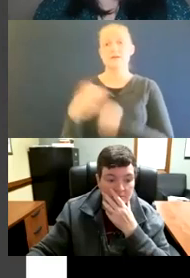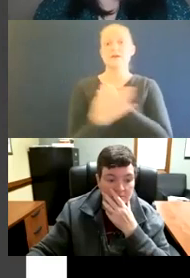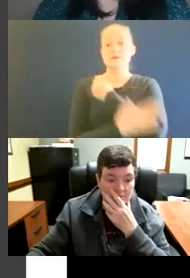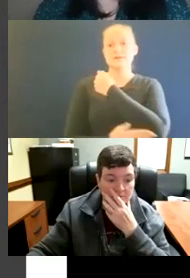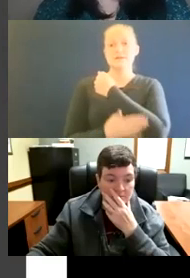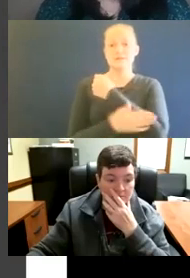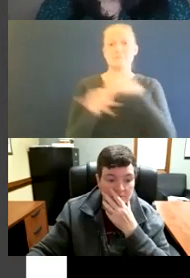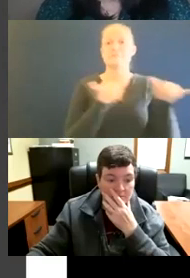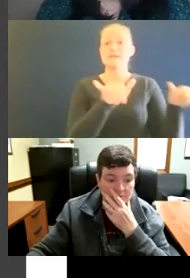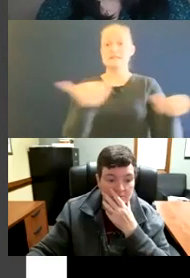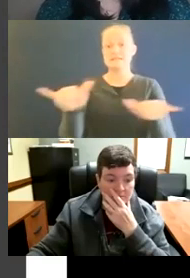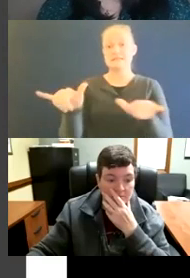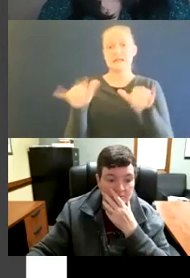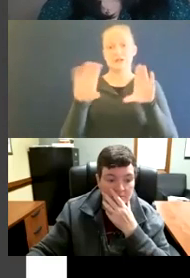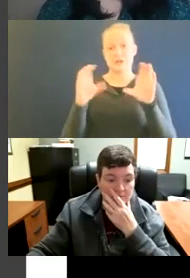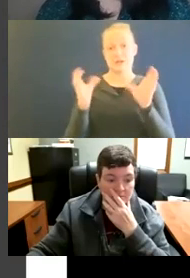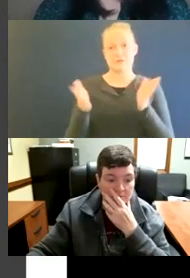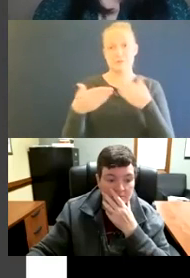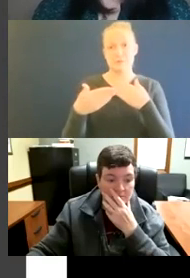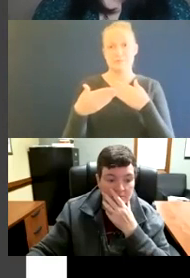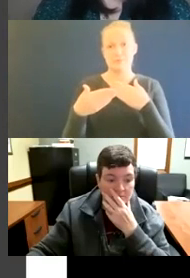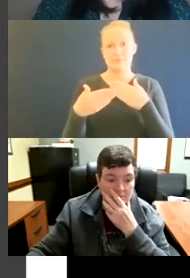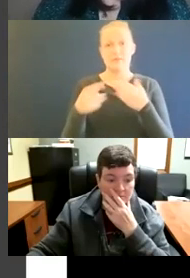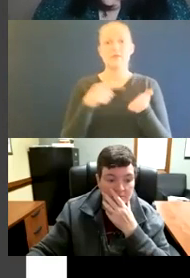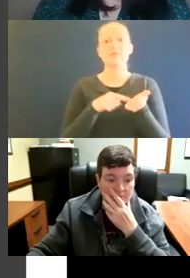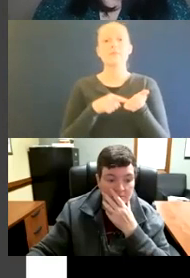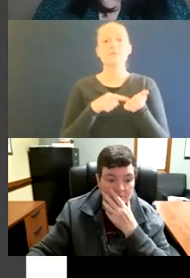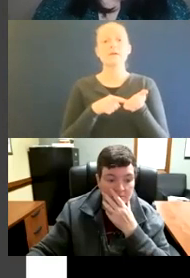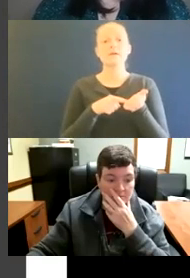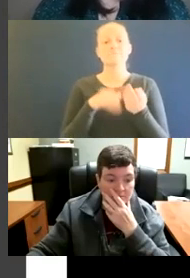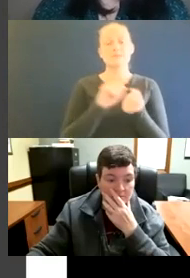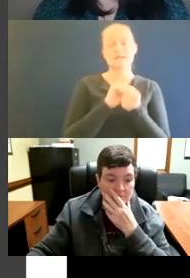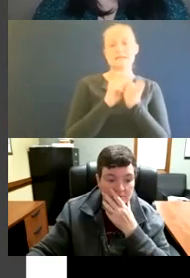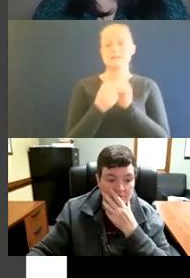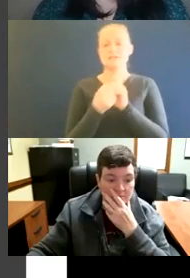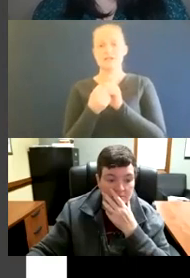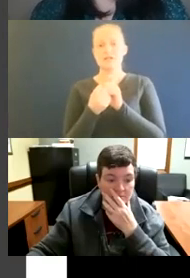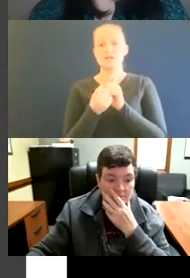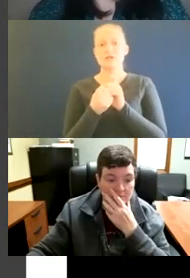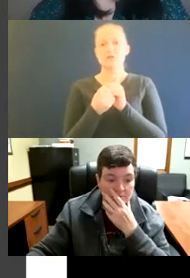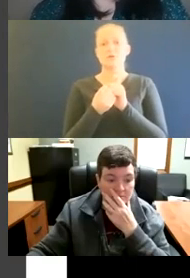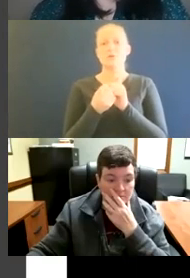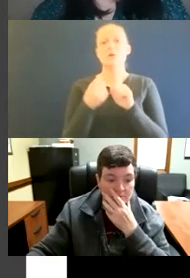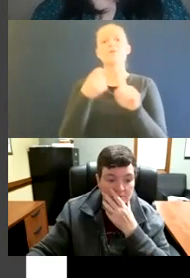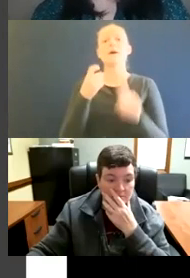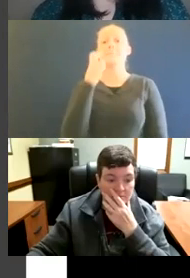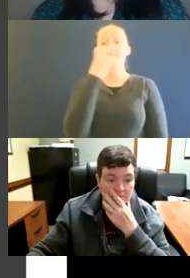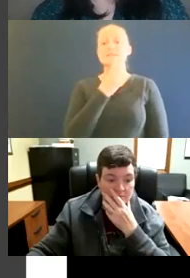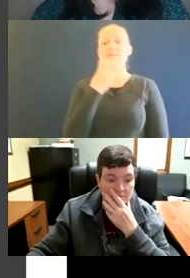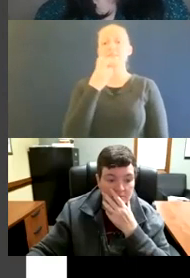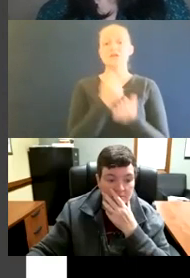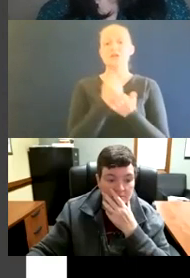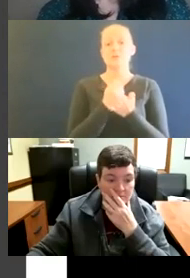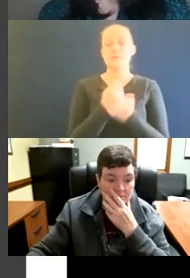standard classrooms. And this has been adapted from a speech therapist on our team who previously used it in Guilford